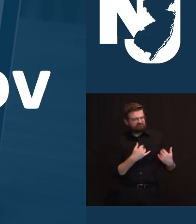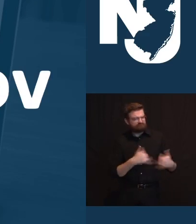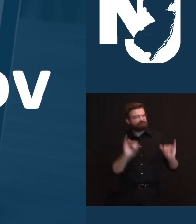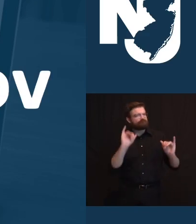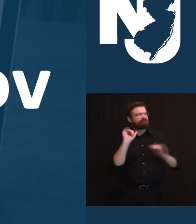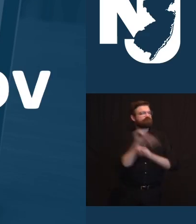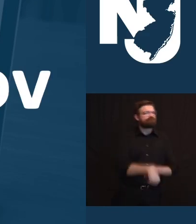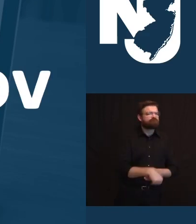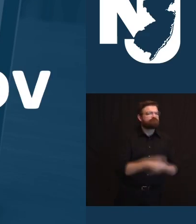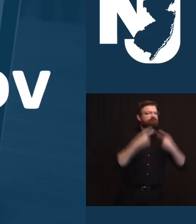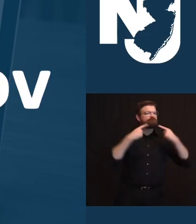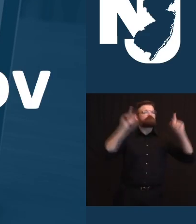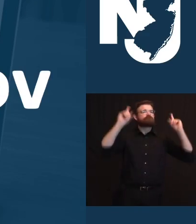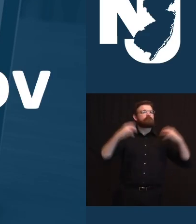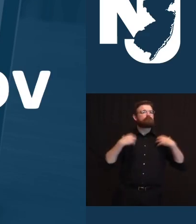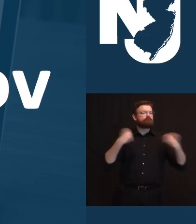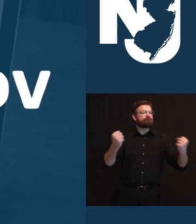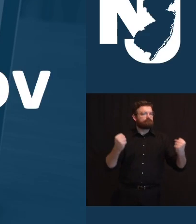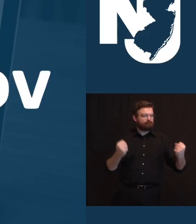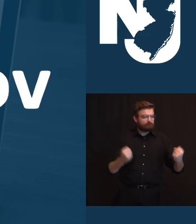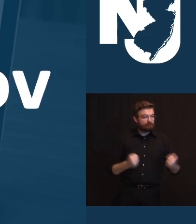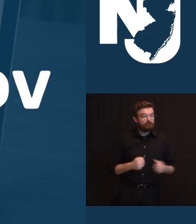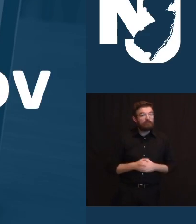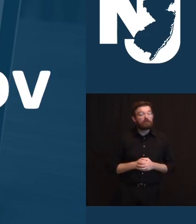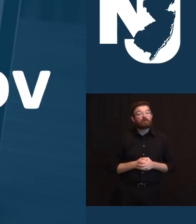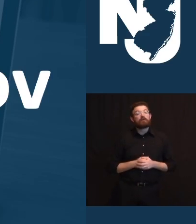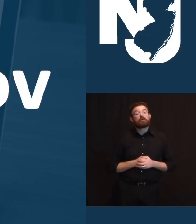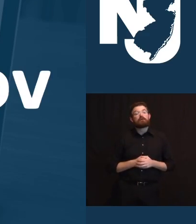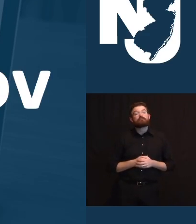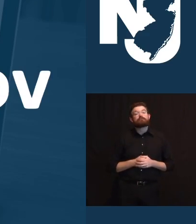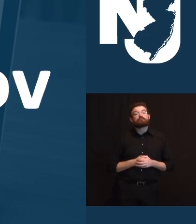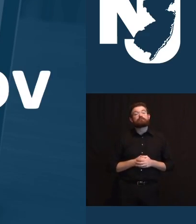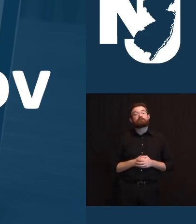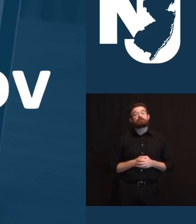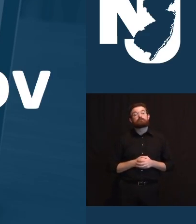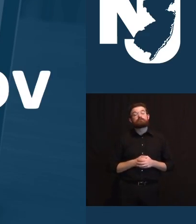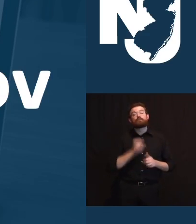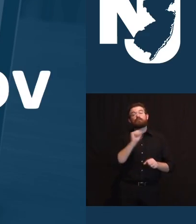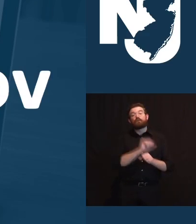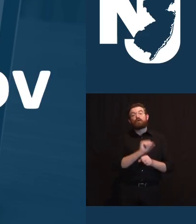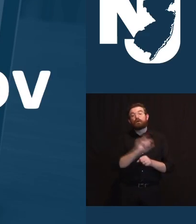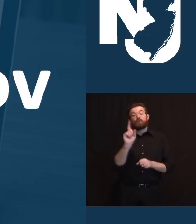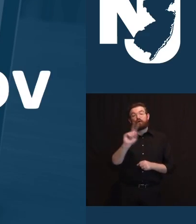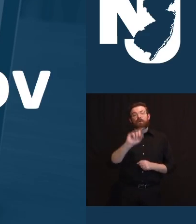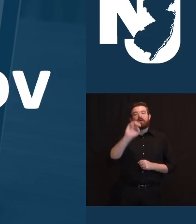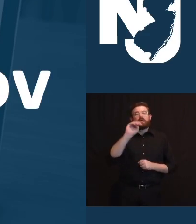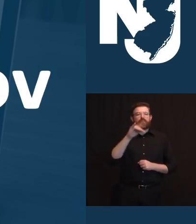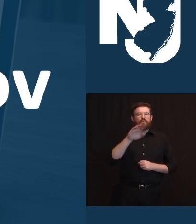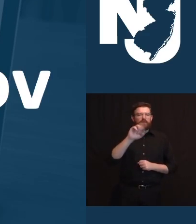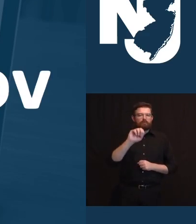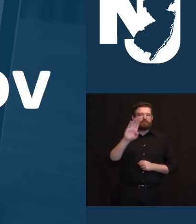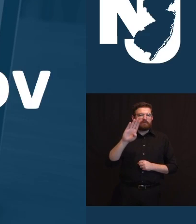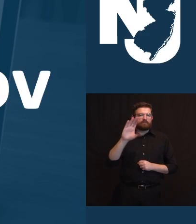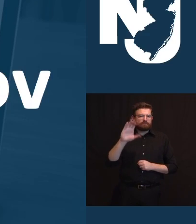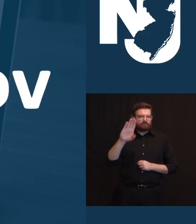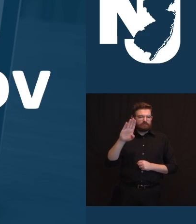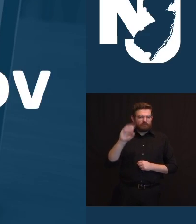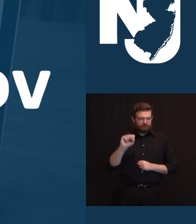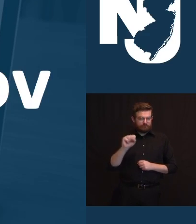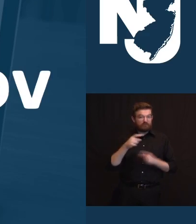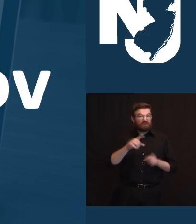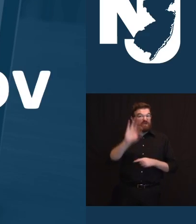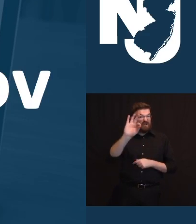over at Horizon, but she was working at Empire Blue Cross Blue Shield on 9/11 and was in the towers and escaped with her